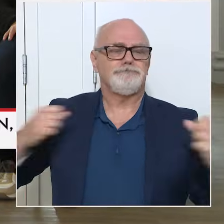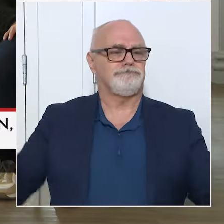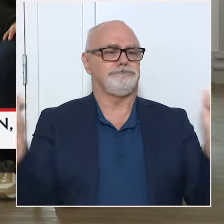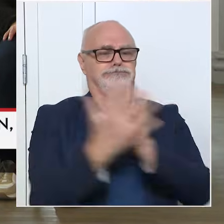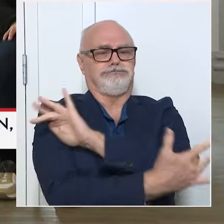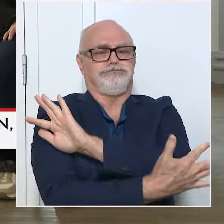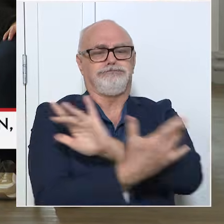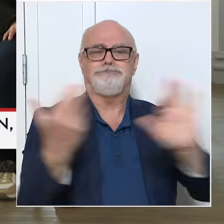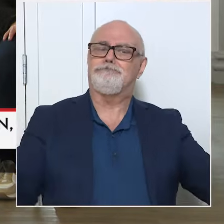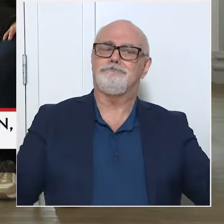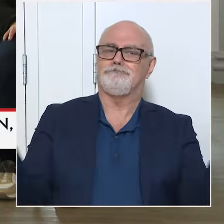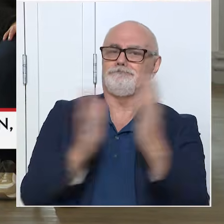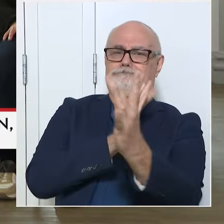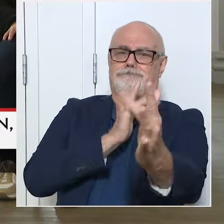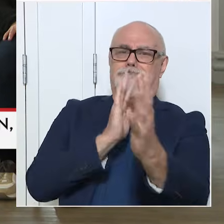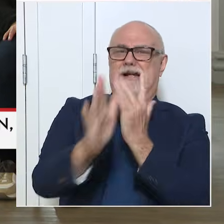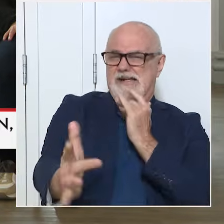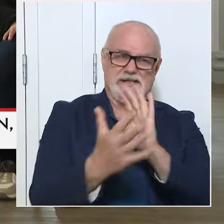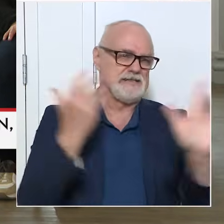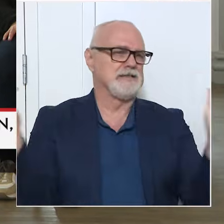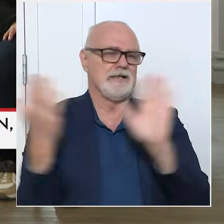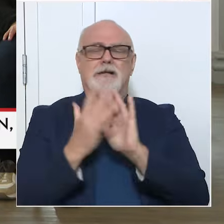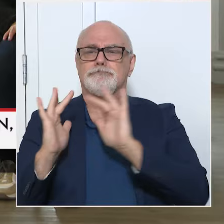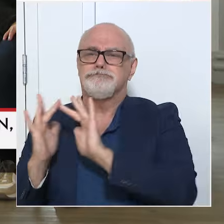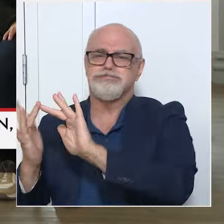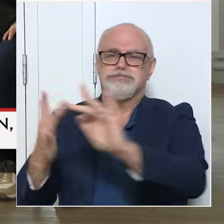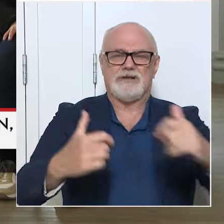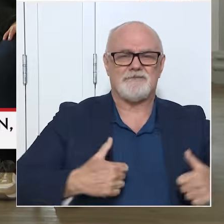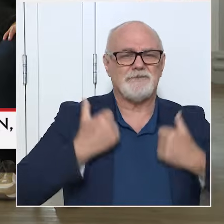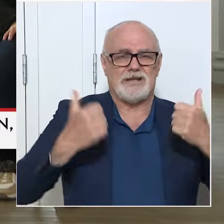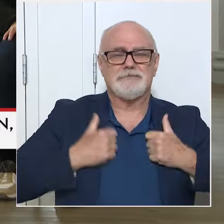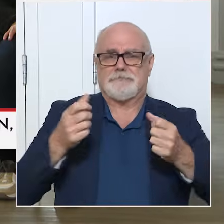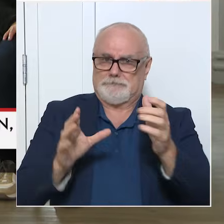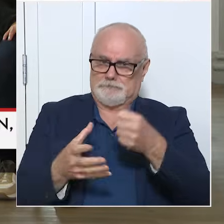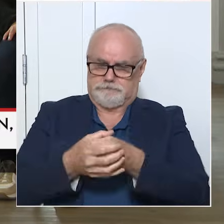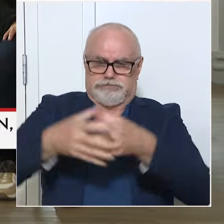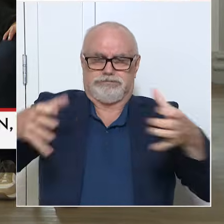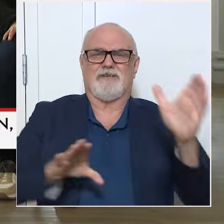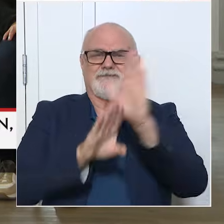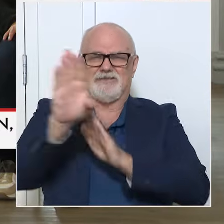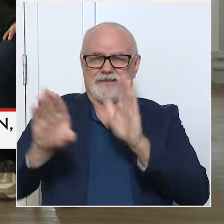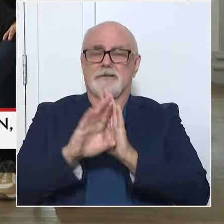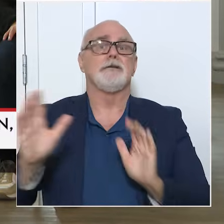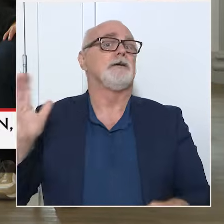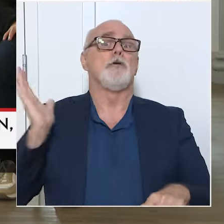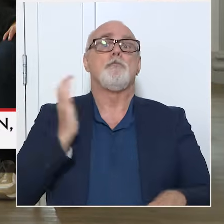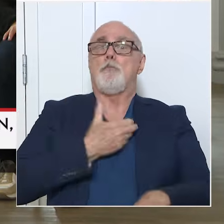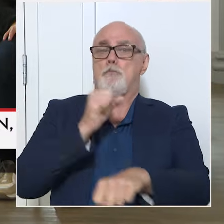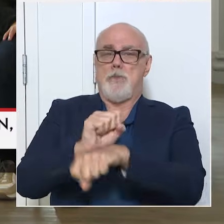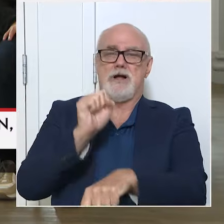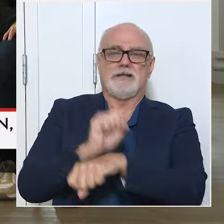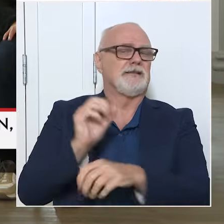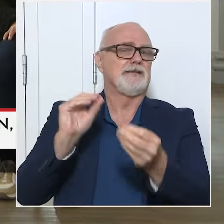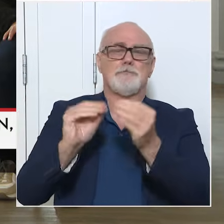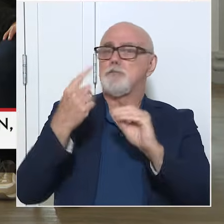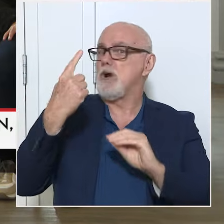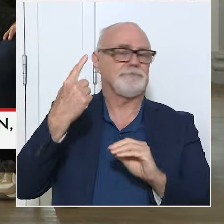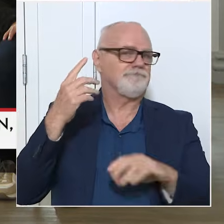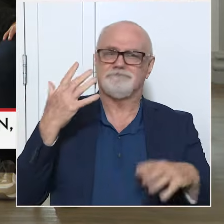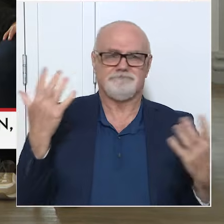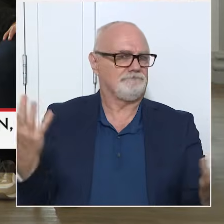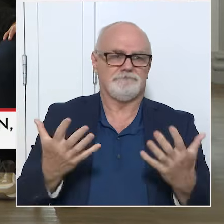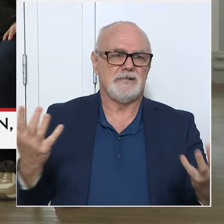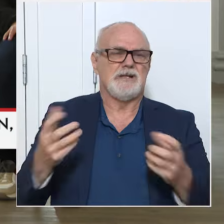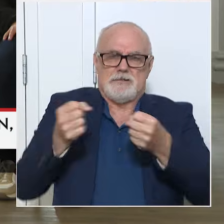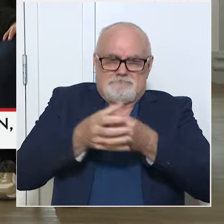to connect and thrive. So our work is more than just about numbers. It's about building a city where businesses of